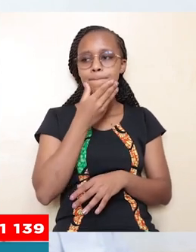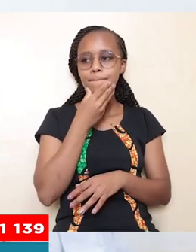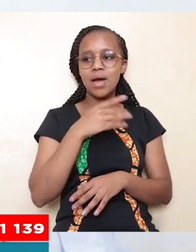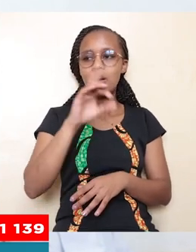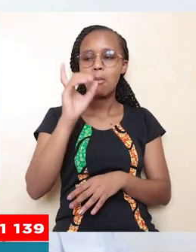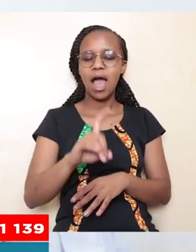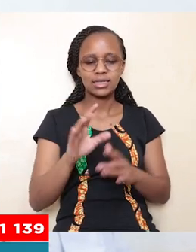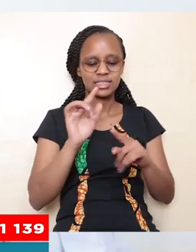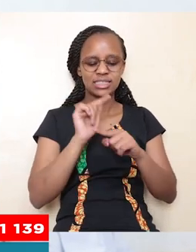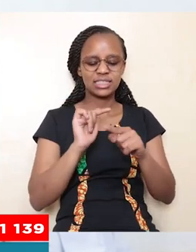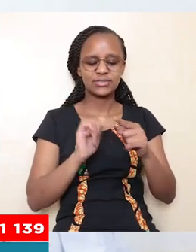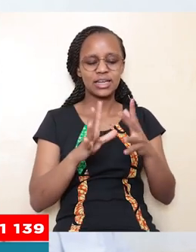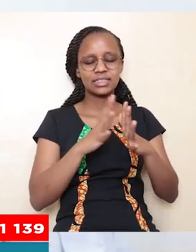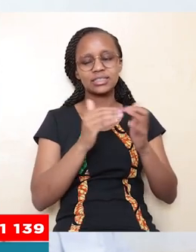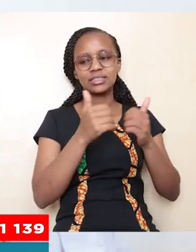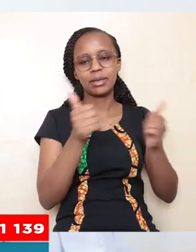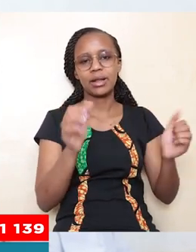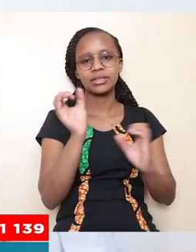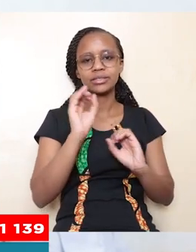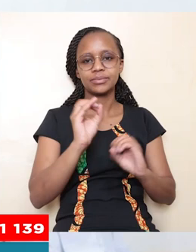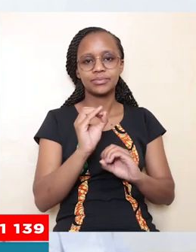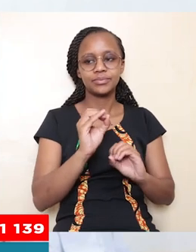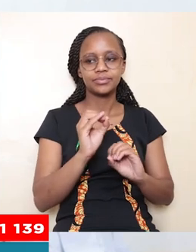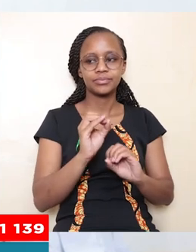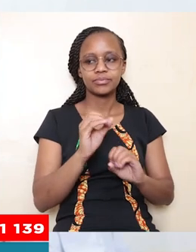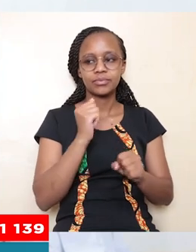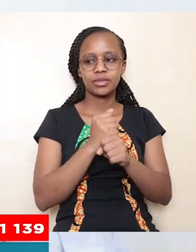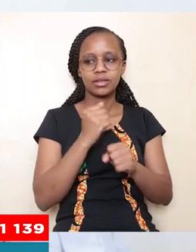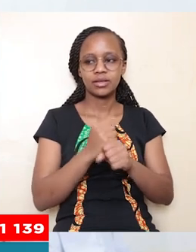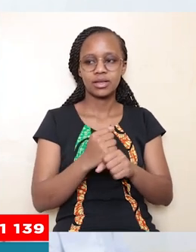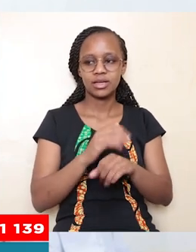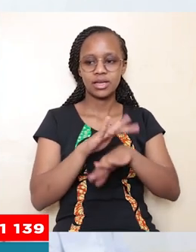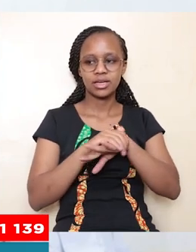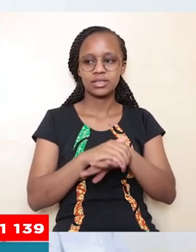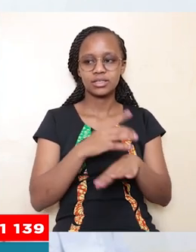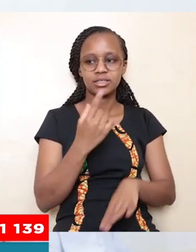must not divide. Now, I want to do some kidogo grammar here